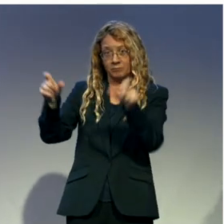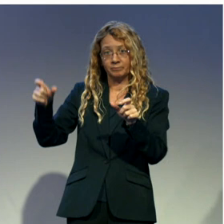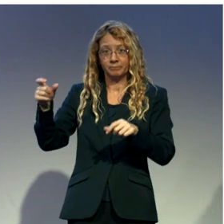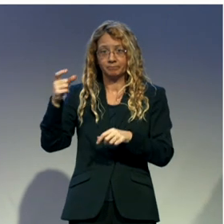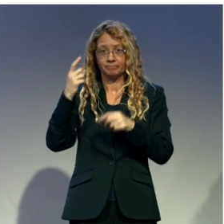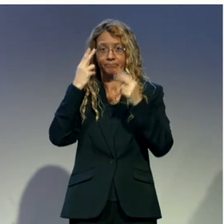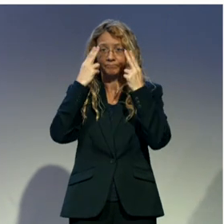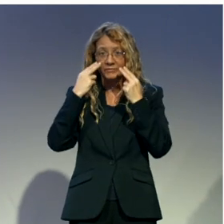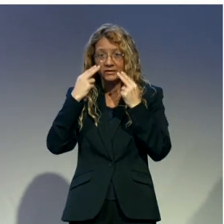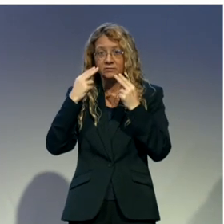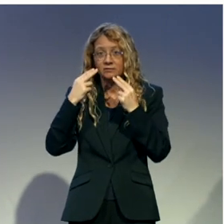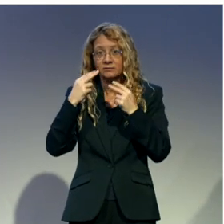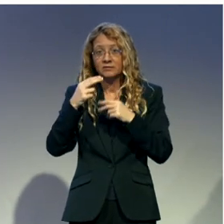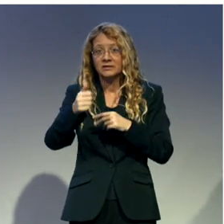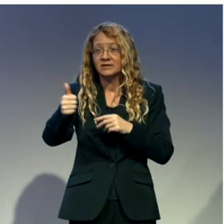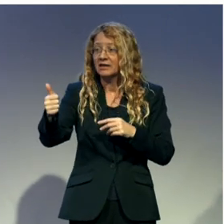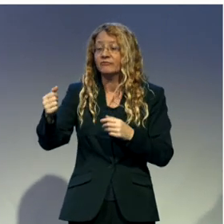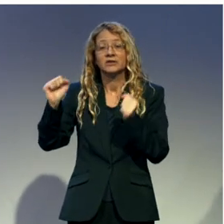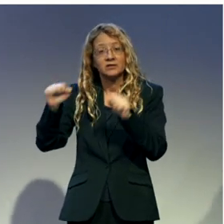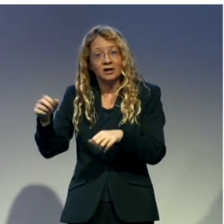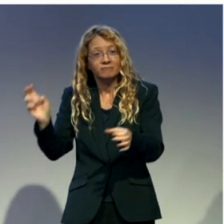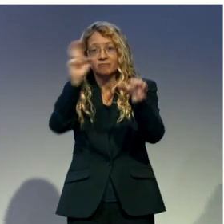person to protect this